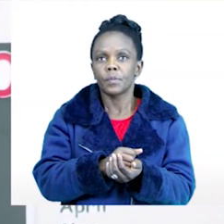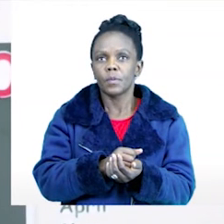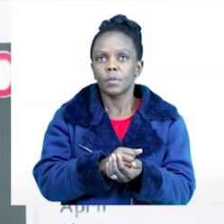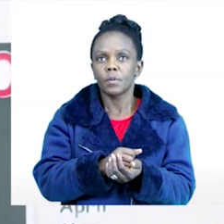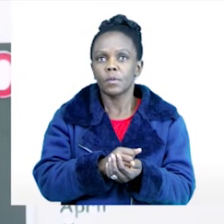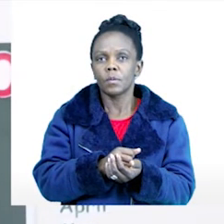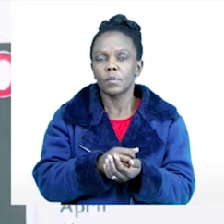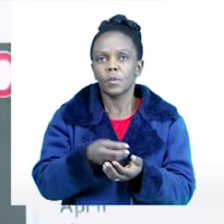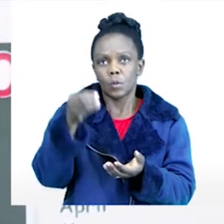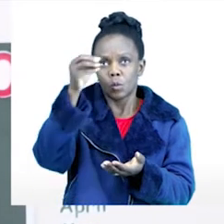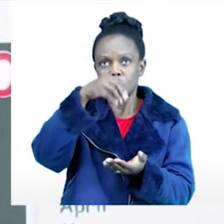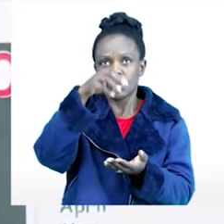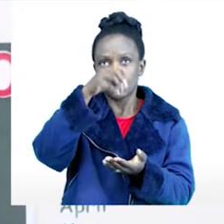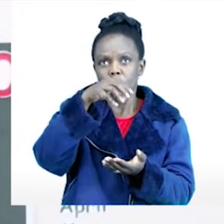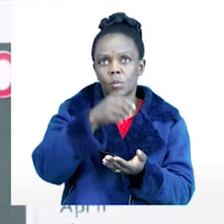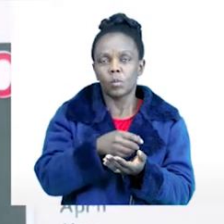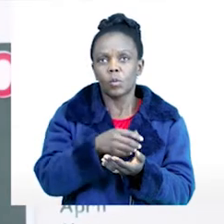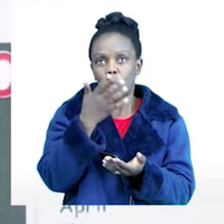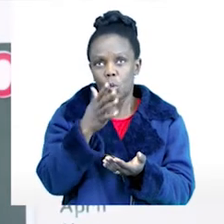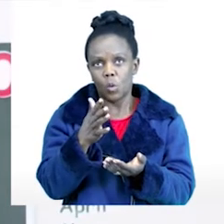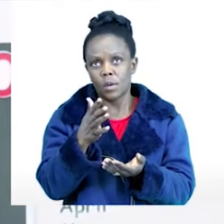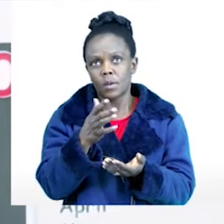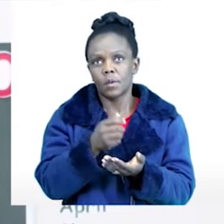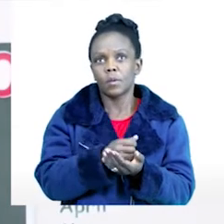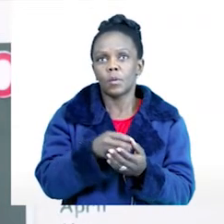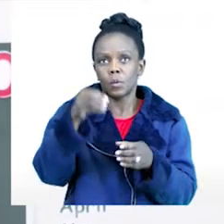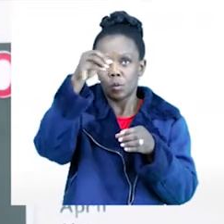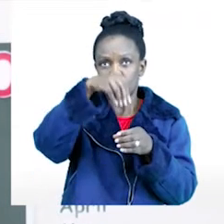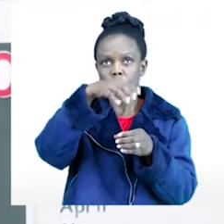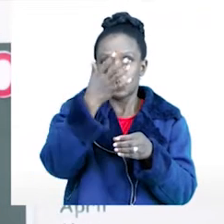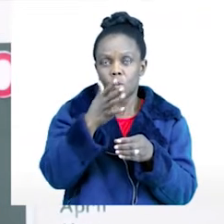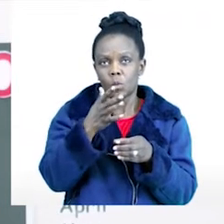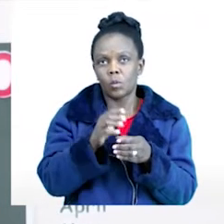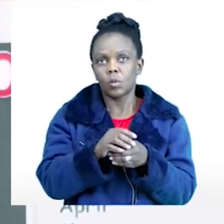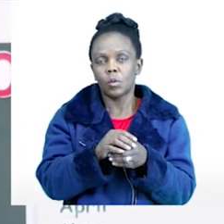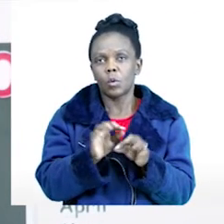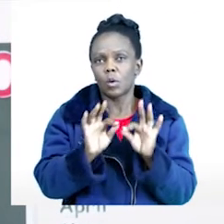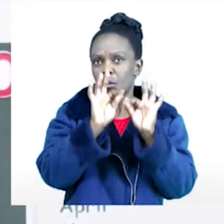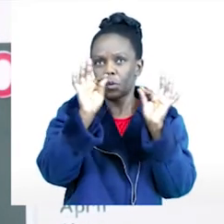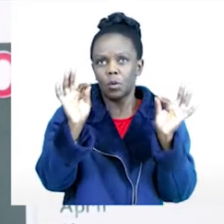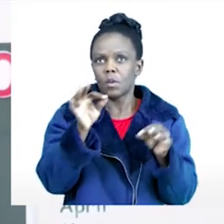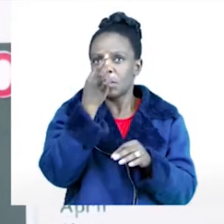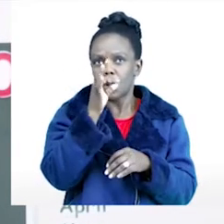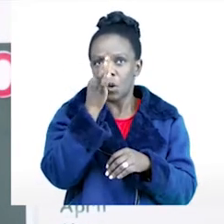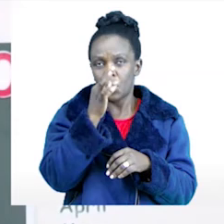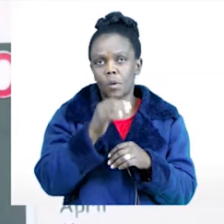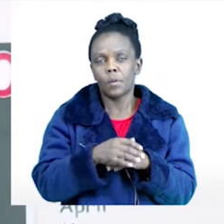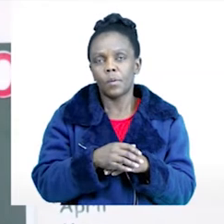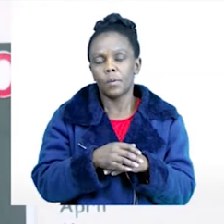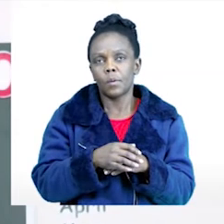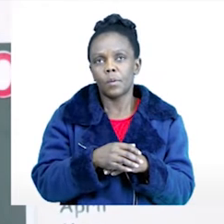it. For example, you can put water and you can put a beautiful flower in the vase. And